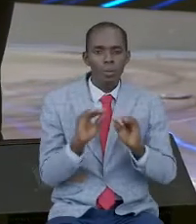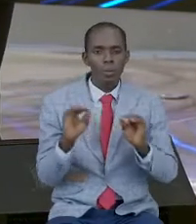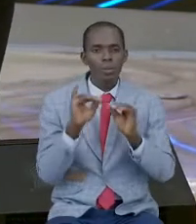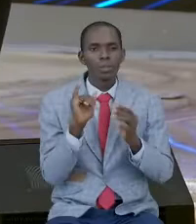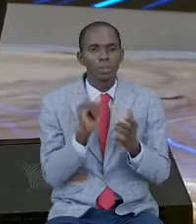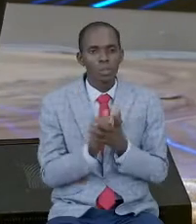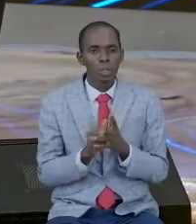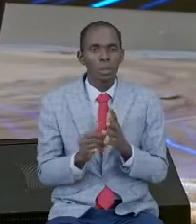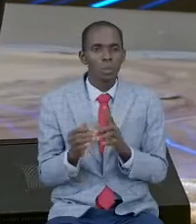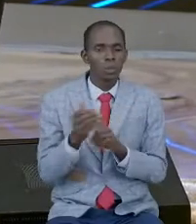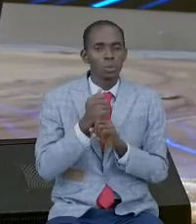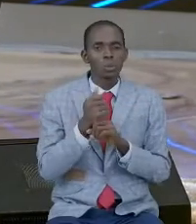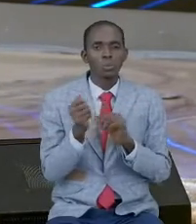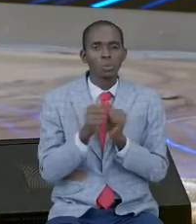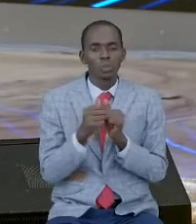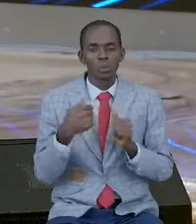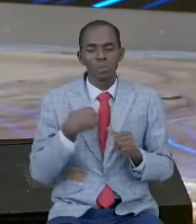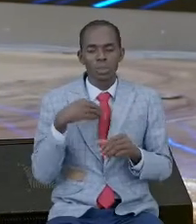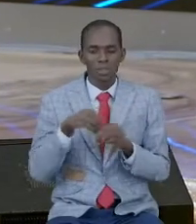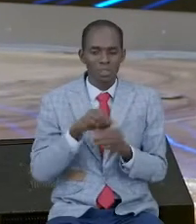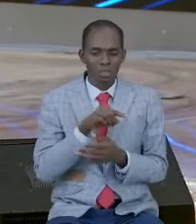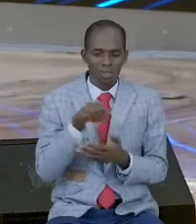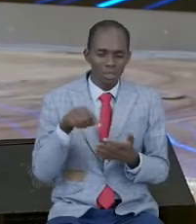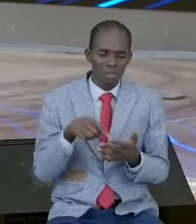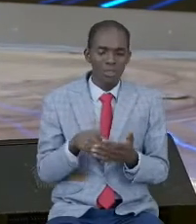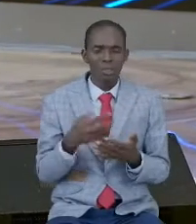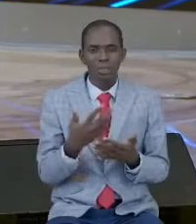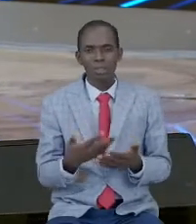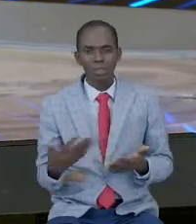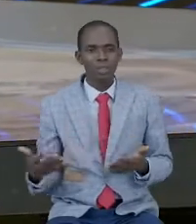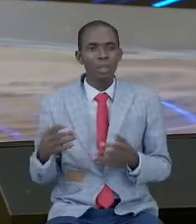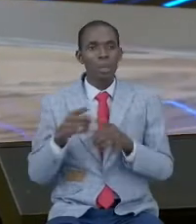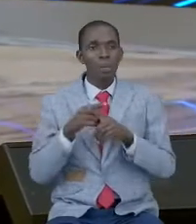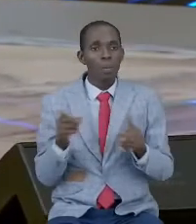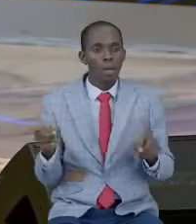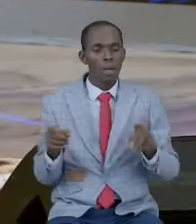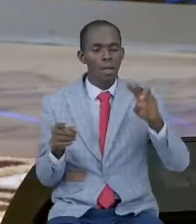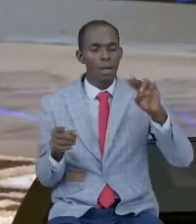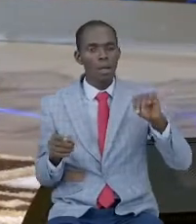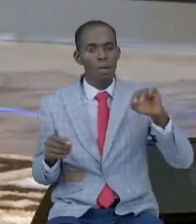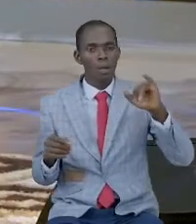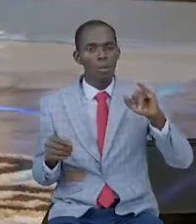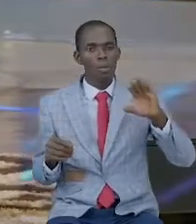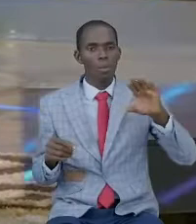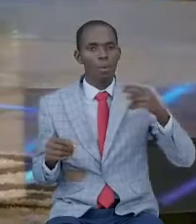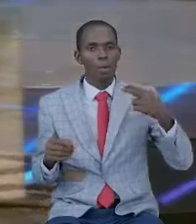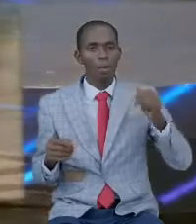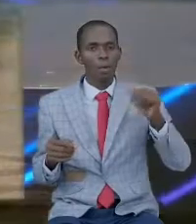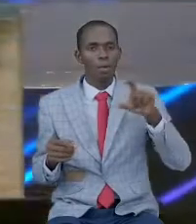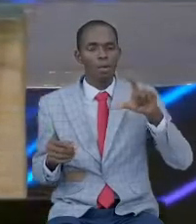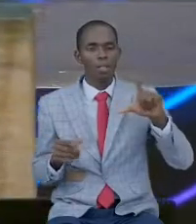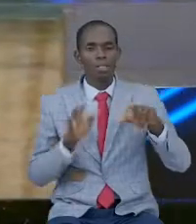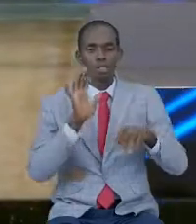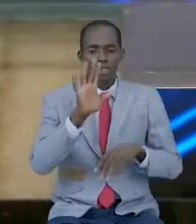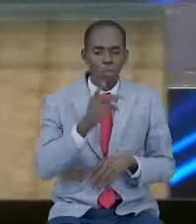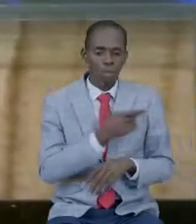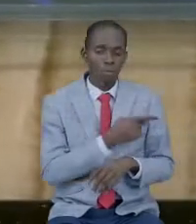me in these things but Michael your prince. Understand there,